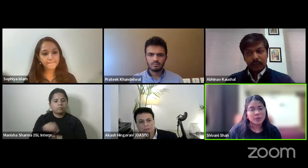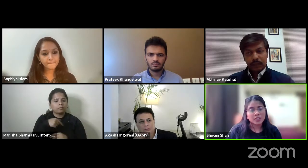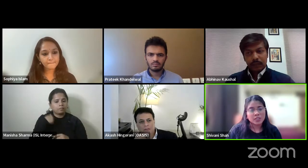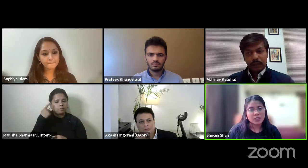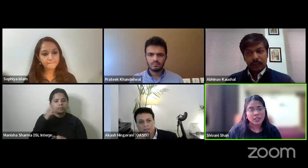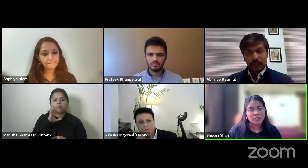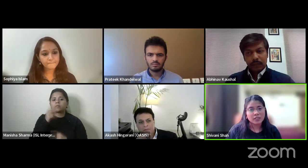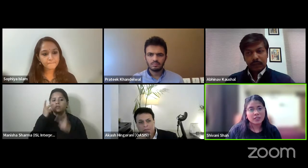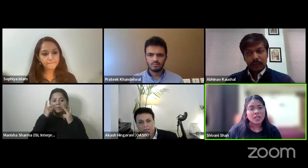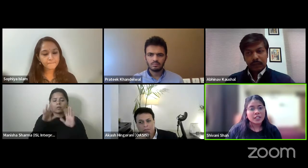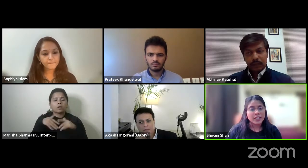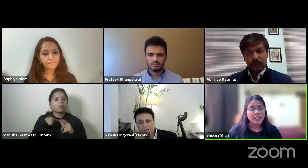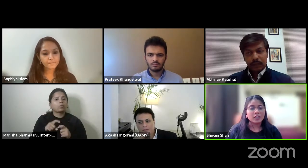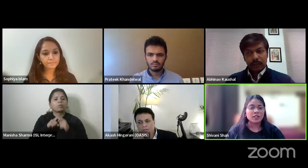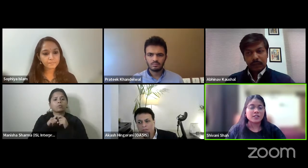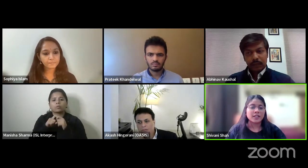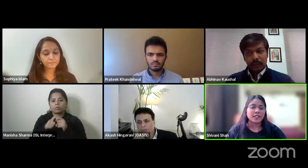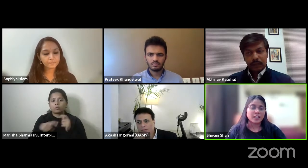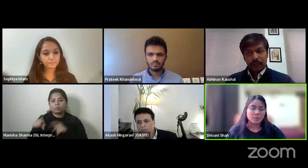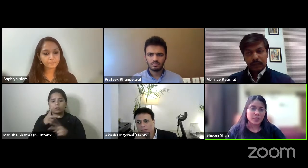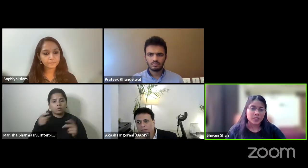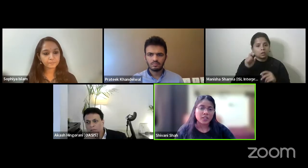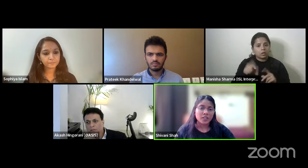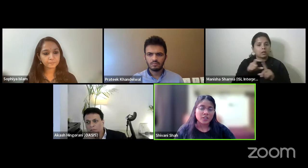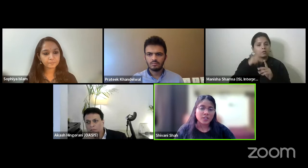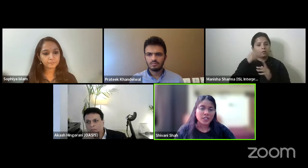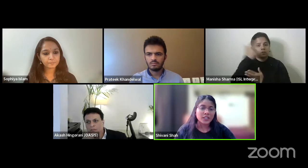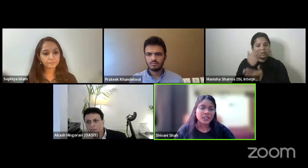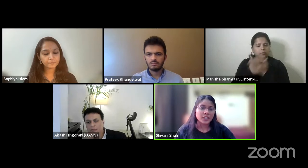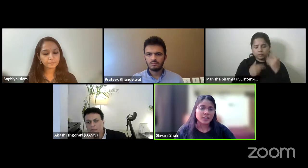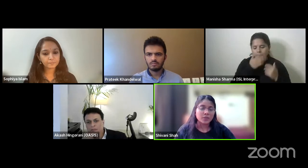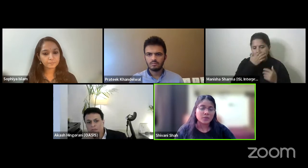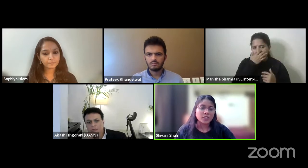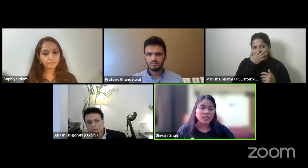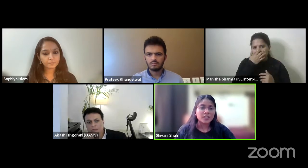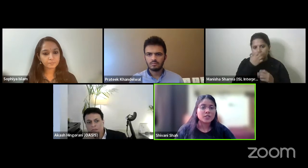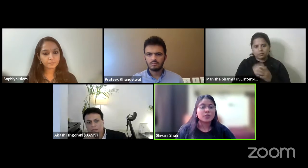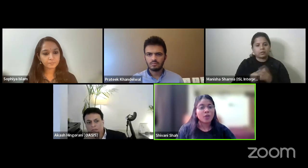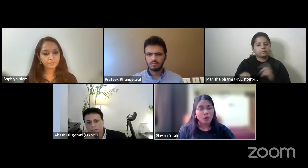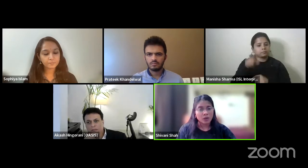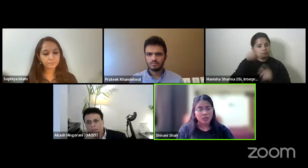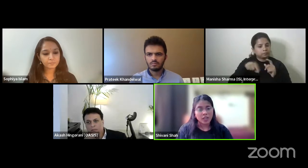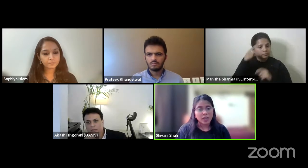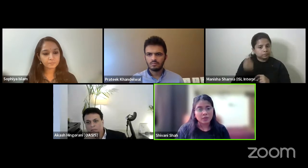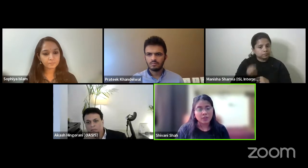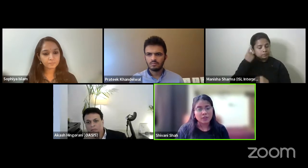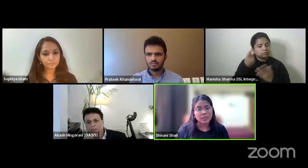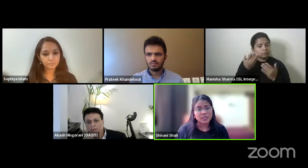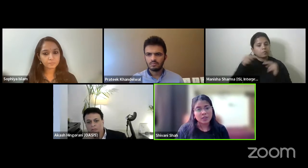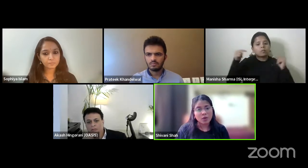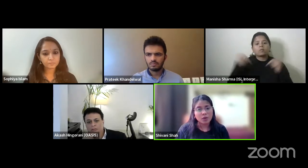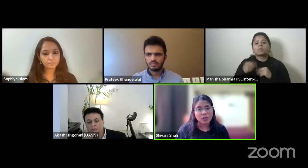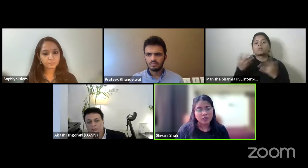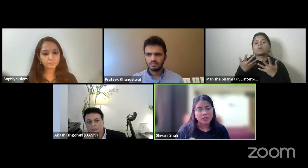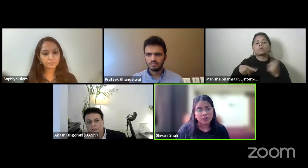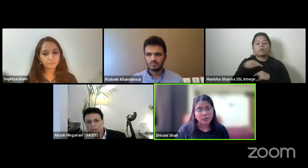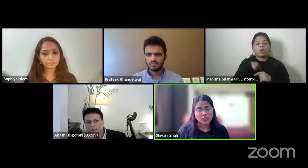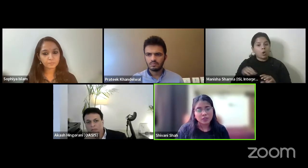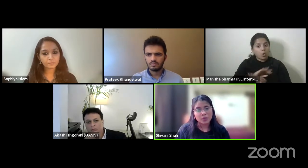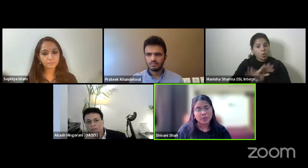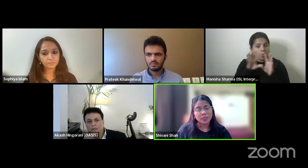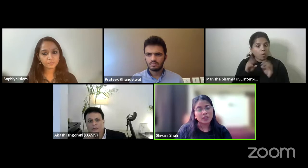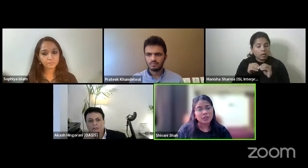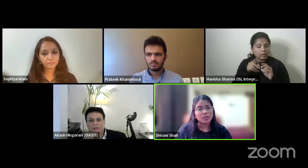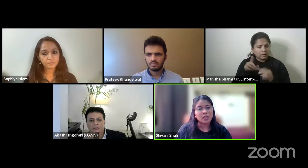look at this question that can a design element really cater to the needs of all and when we say all are we